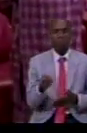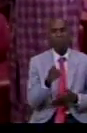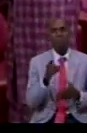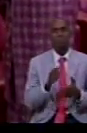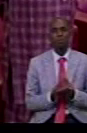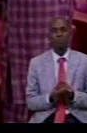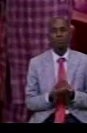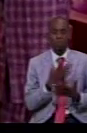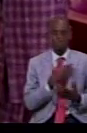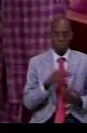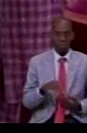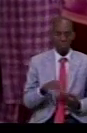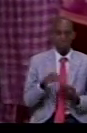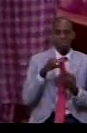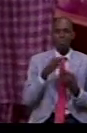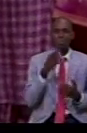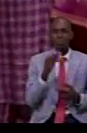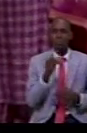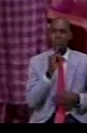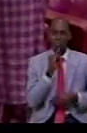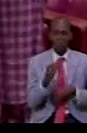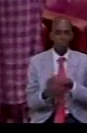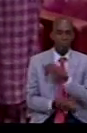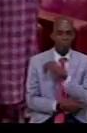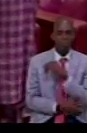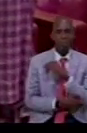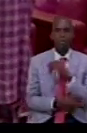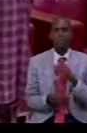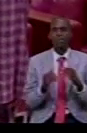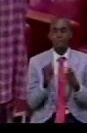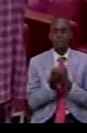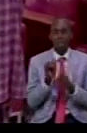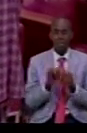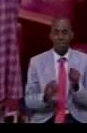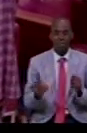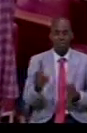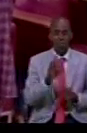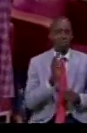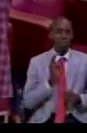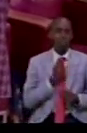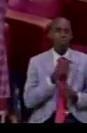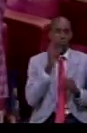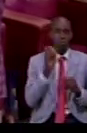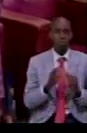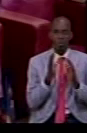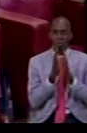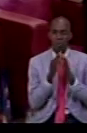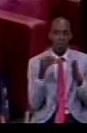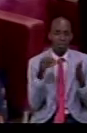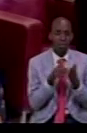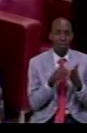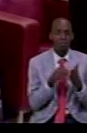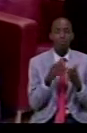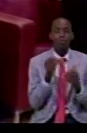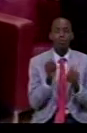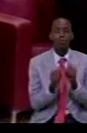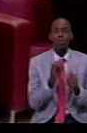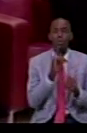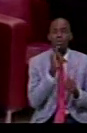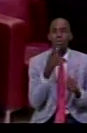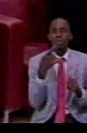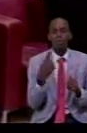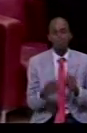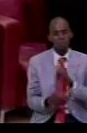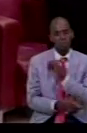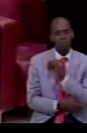And particularly, there is a temptation every one of us must pray against at this time. Temptation to be lukewarm in the service of